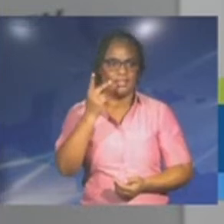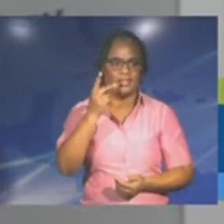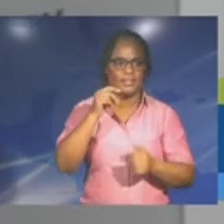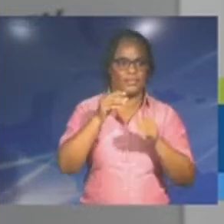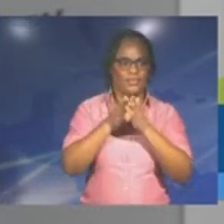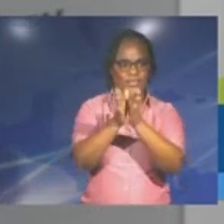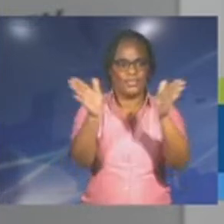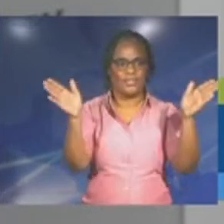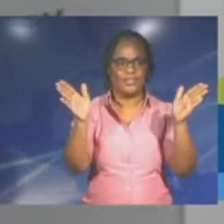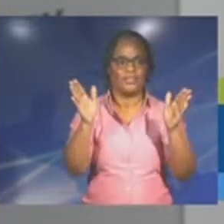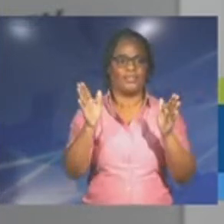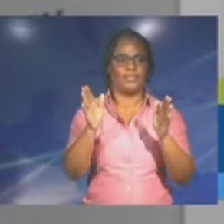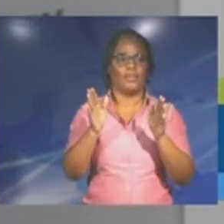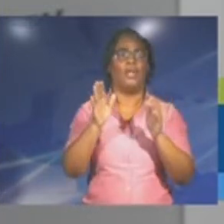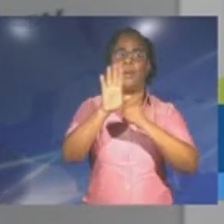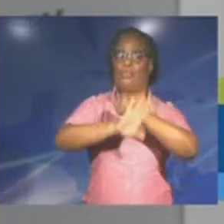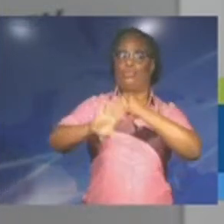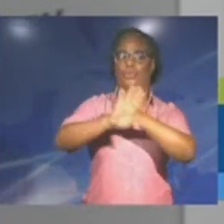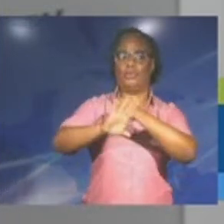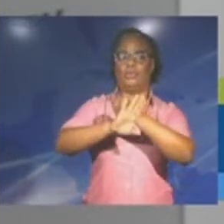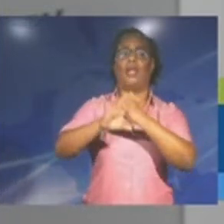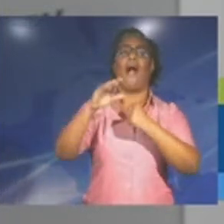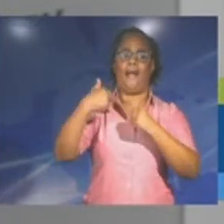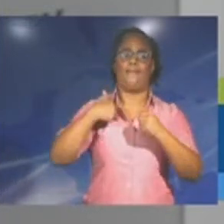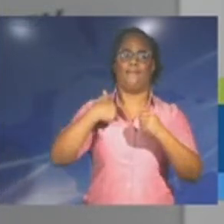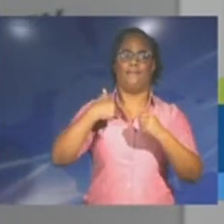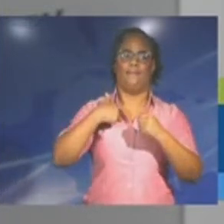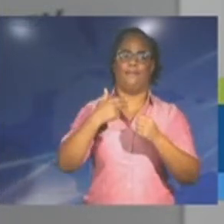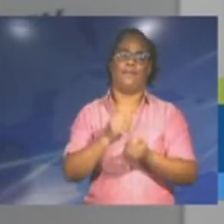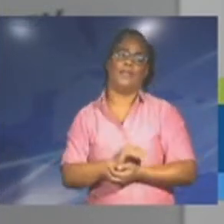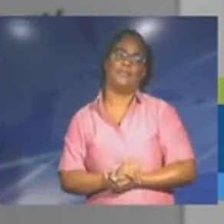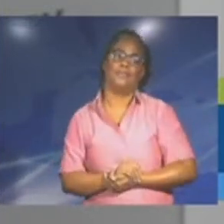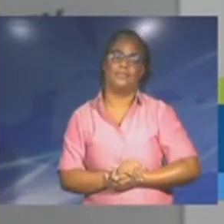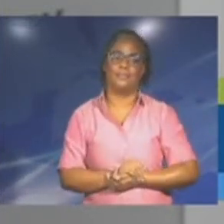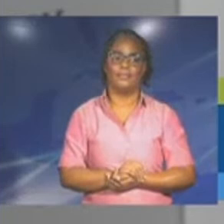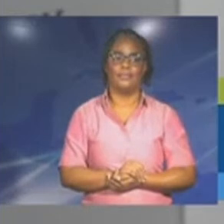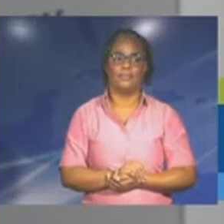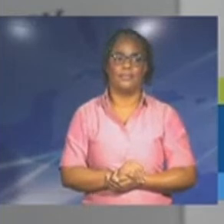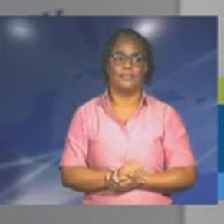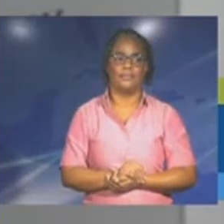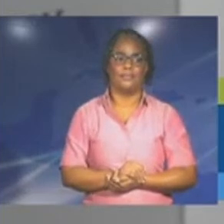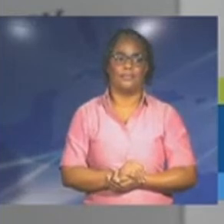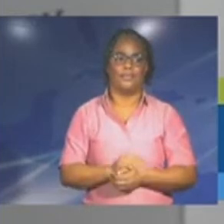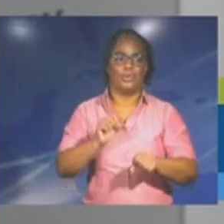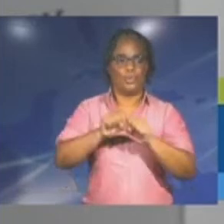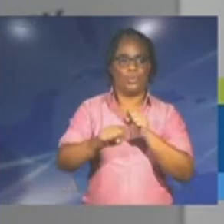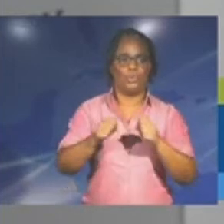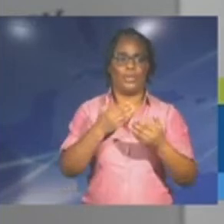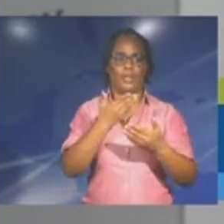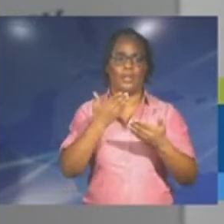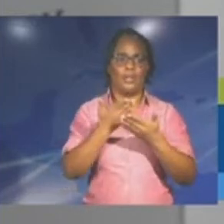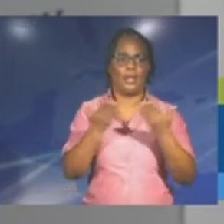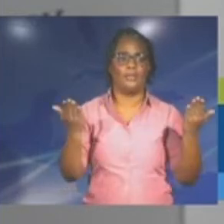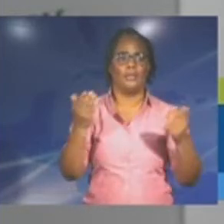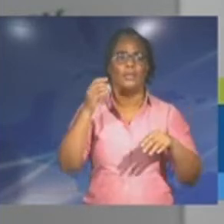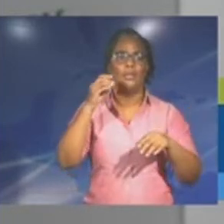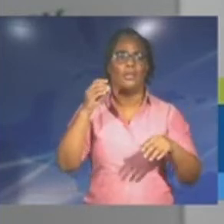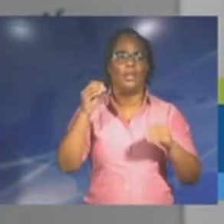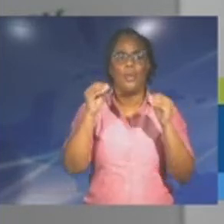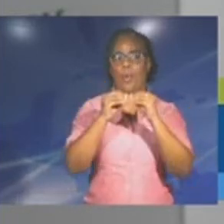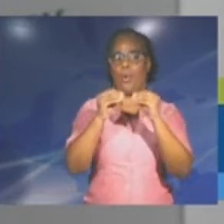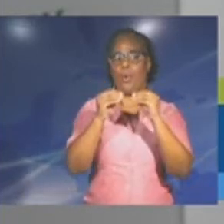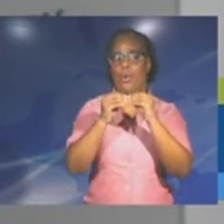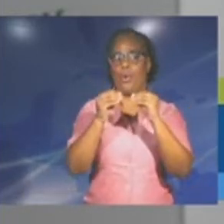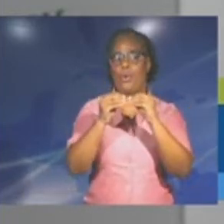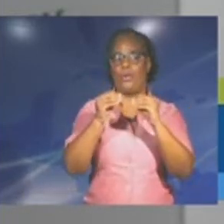infection as well as from vaccination, combining to create a situation where we have a higher level of immunity, as well as you have a pathogen